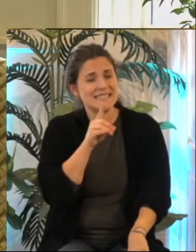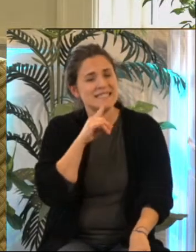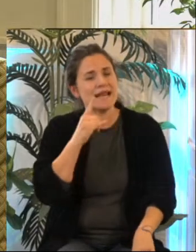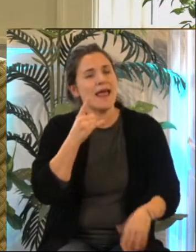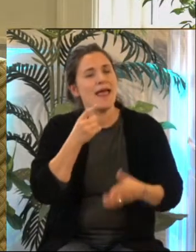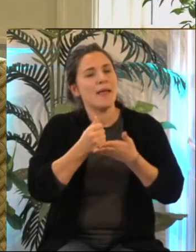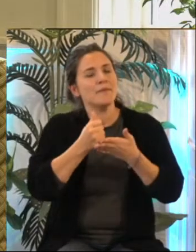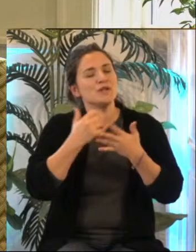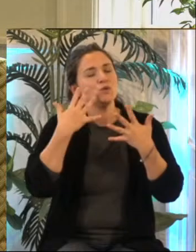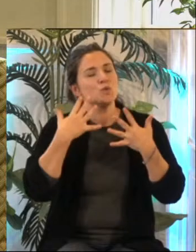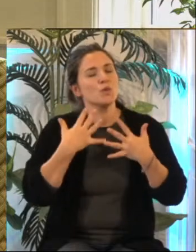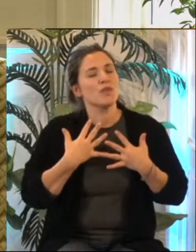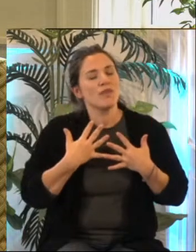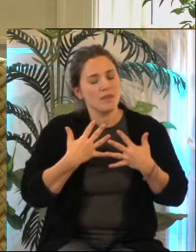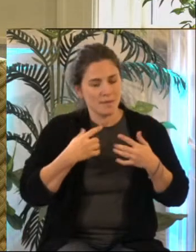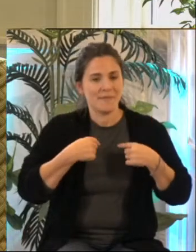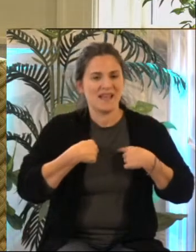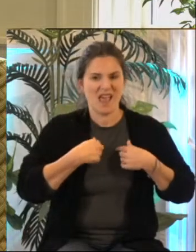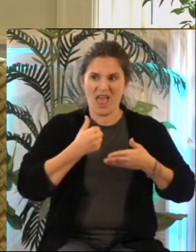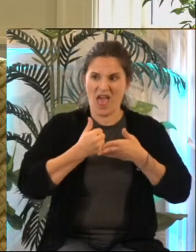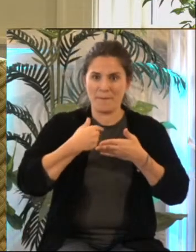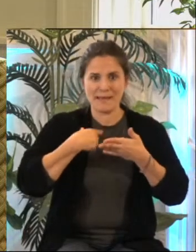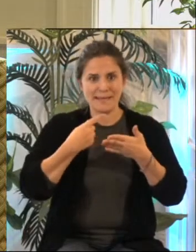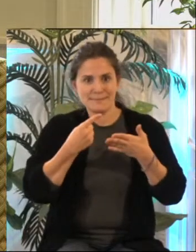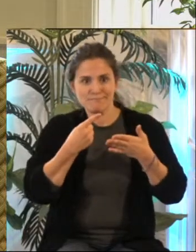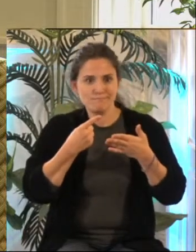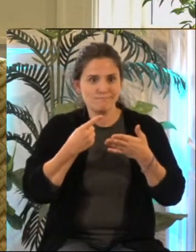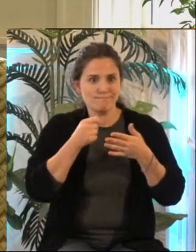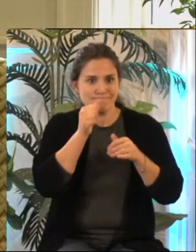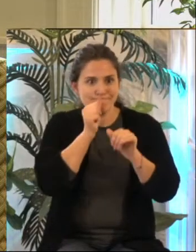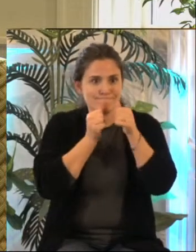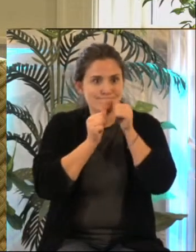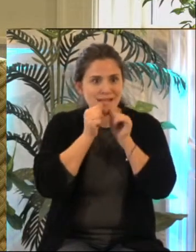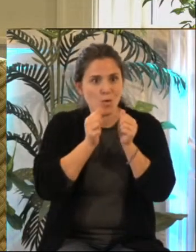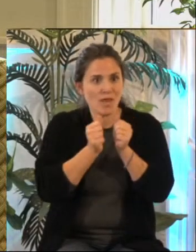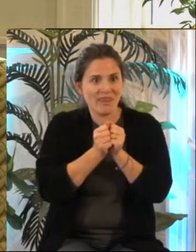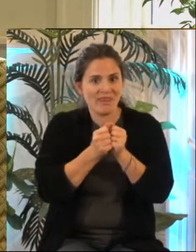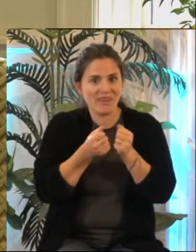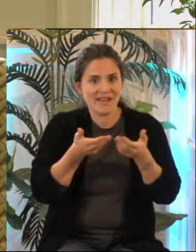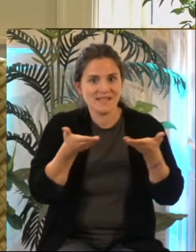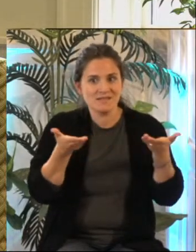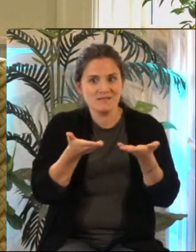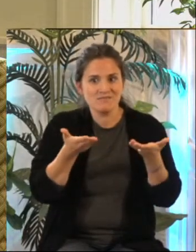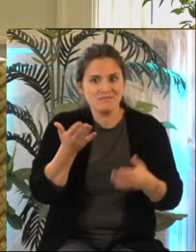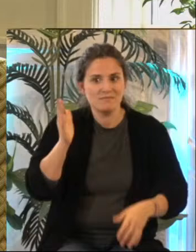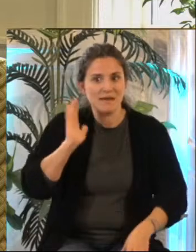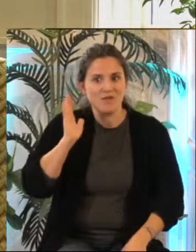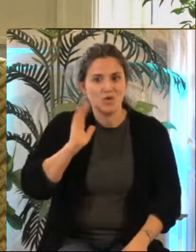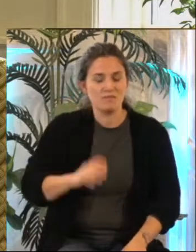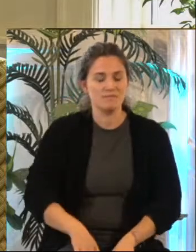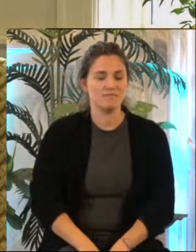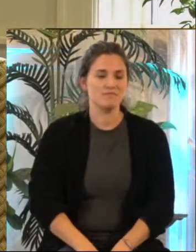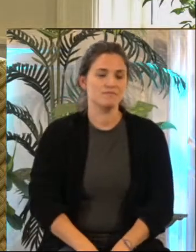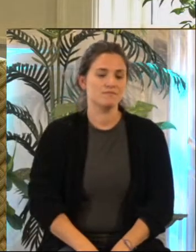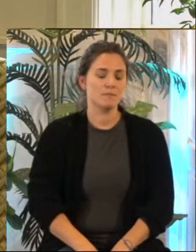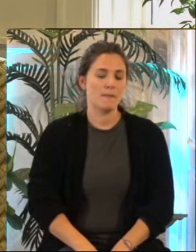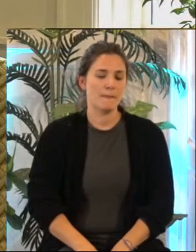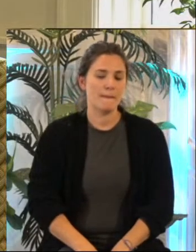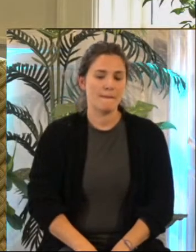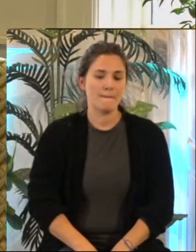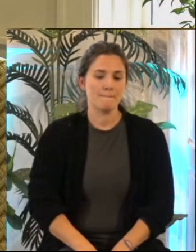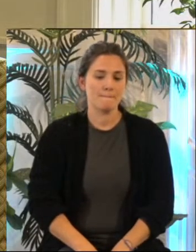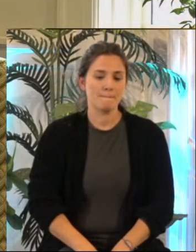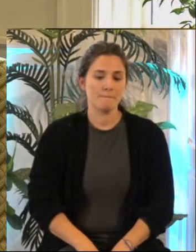they helped me to deal with things that I didn't want to feel or deal with. I was lucky that I didn't